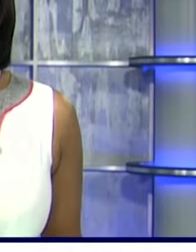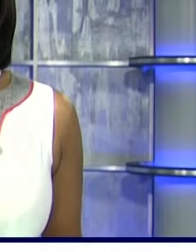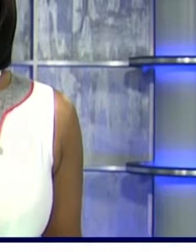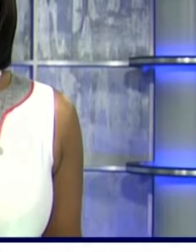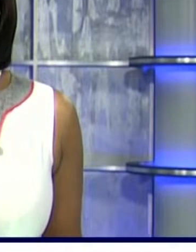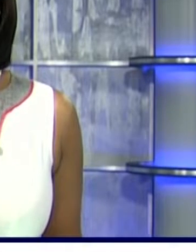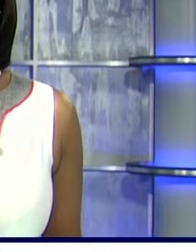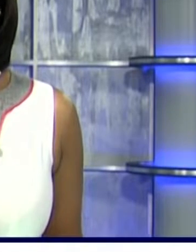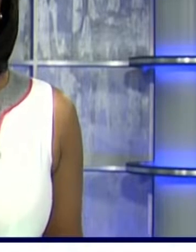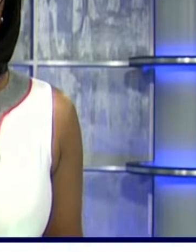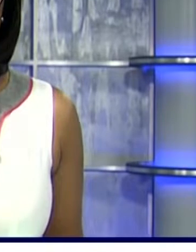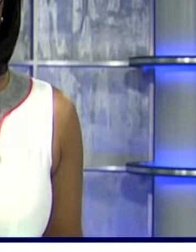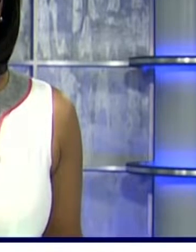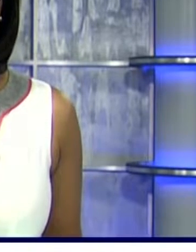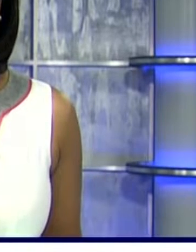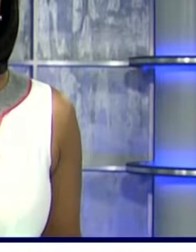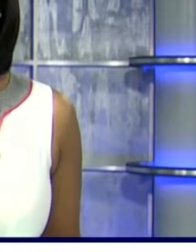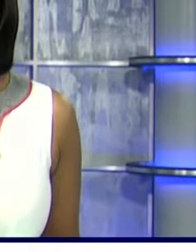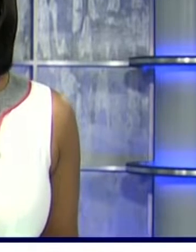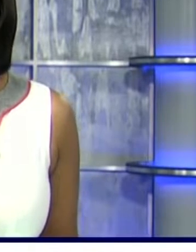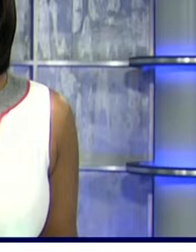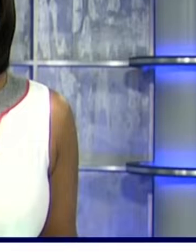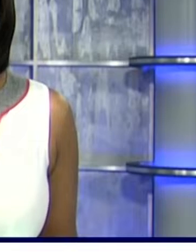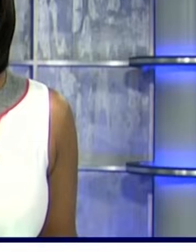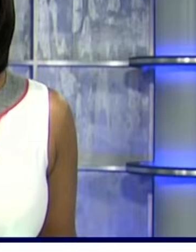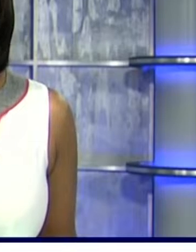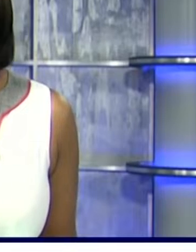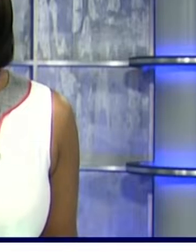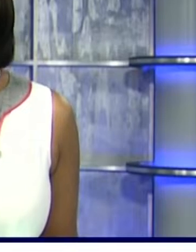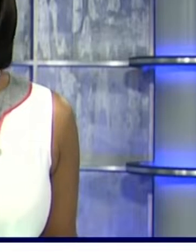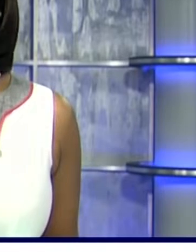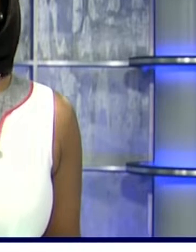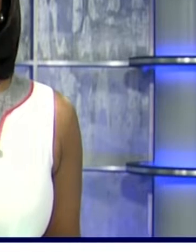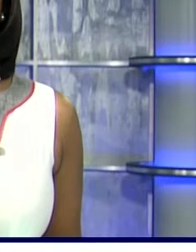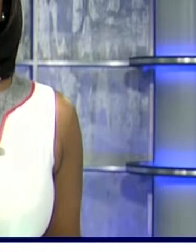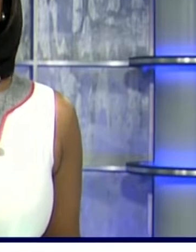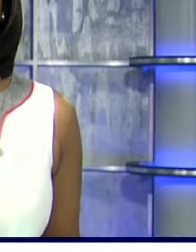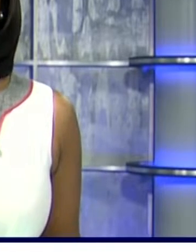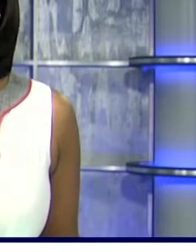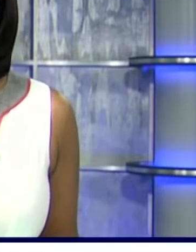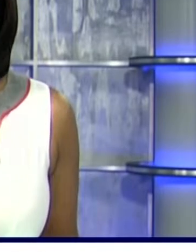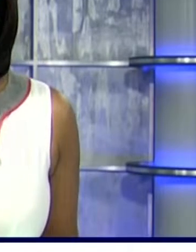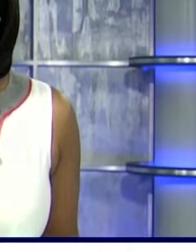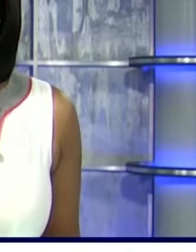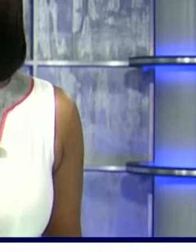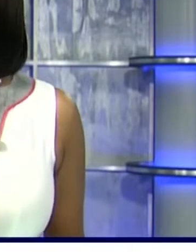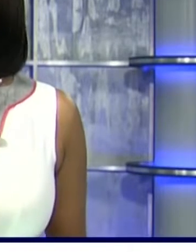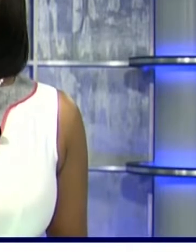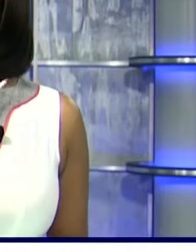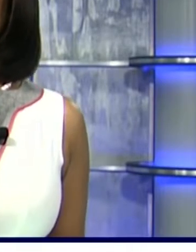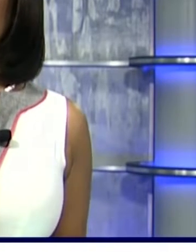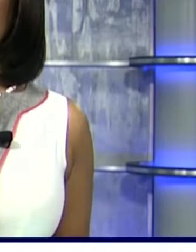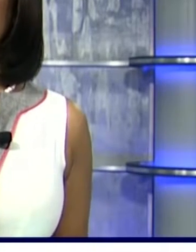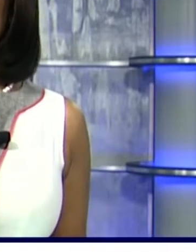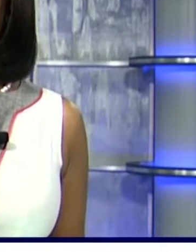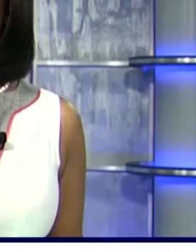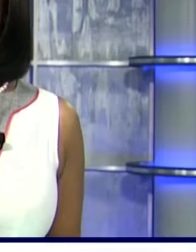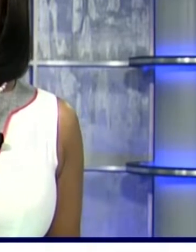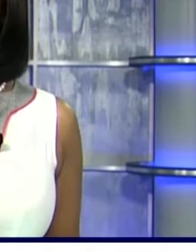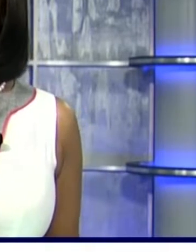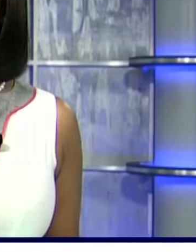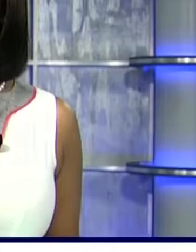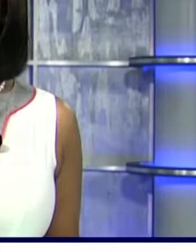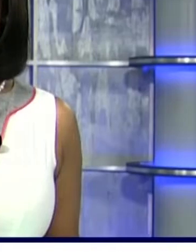Trading Commission gets a deadline to determine a fixed rate for electricity supplied to the grid. And in sports,